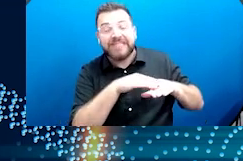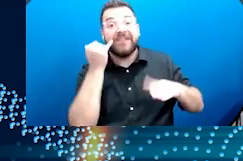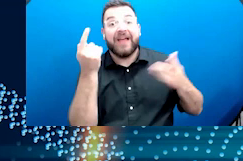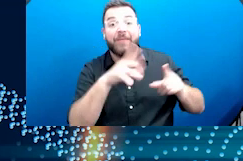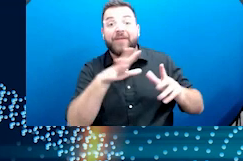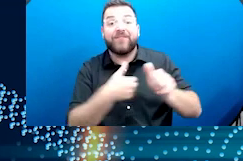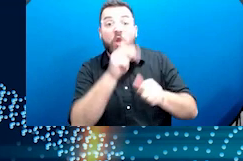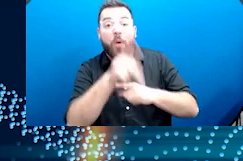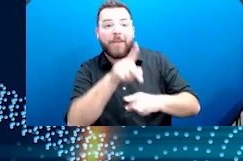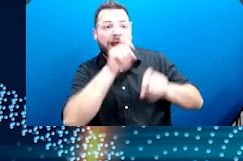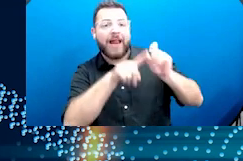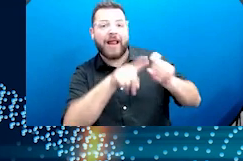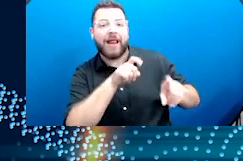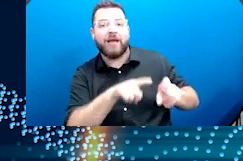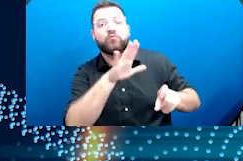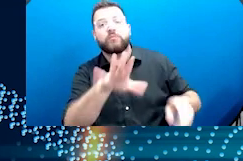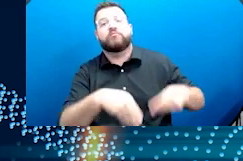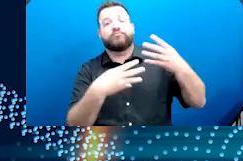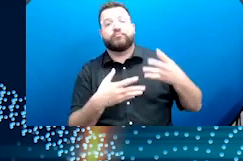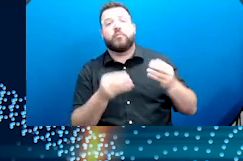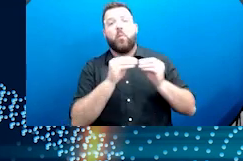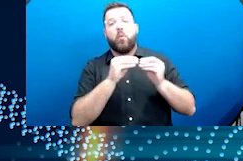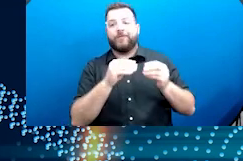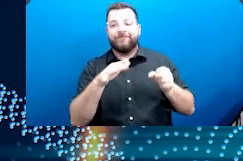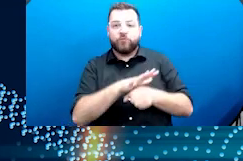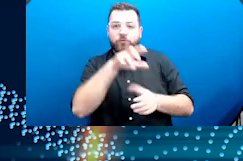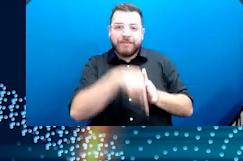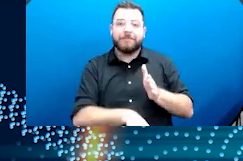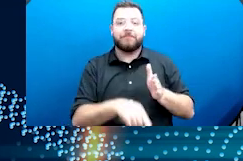questions to learn about those things more in depth.